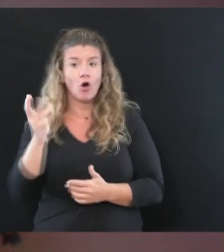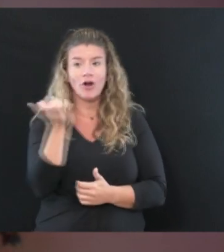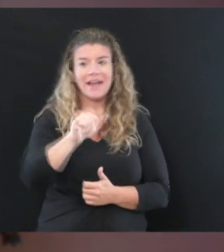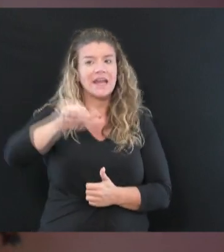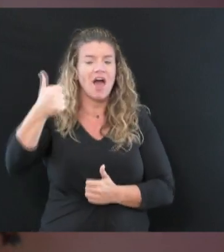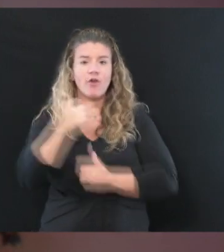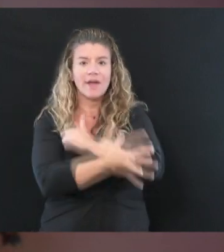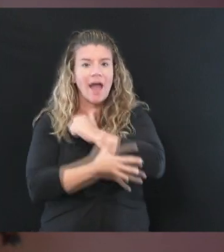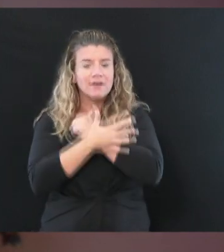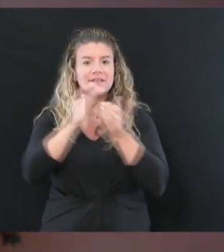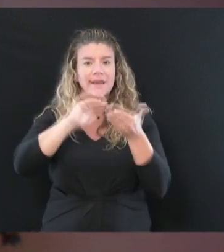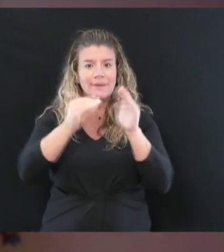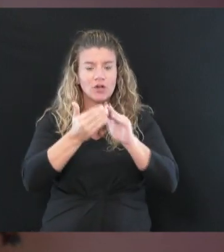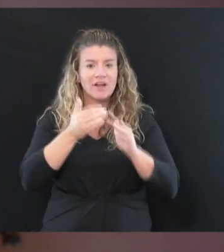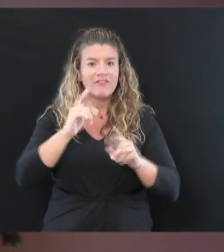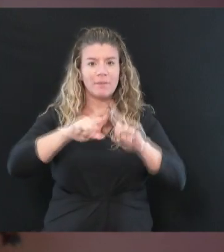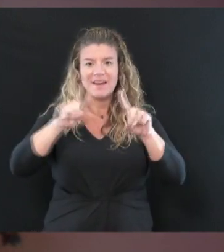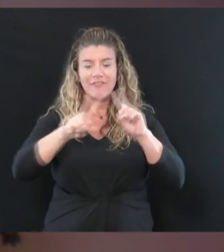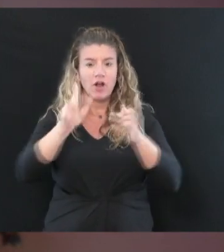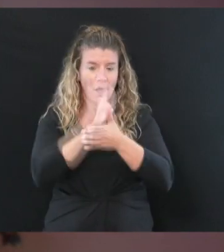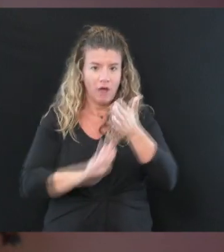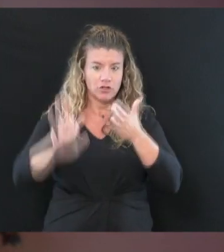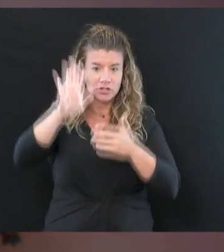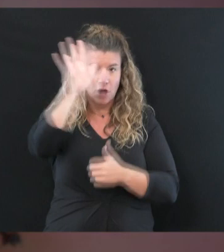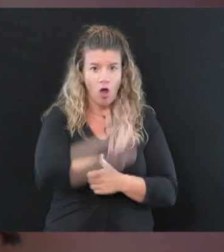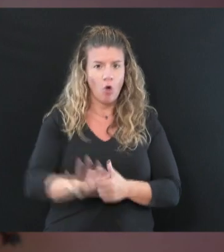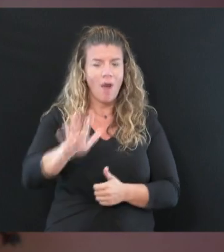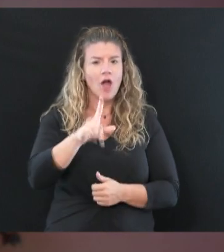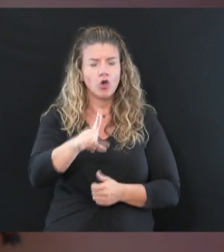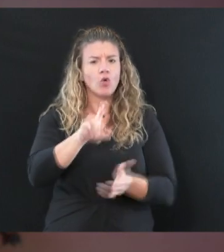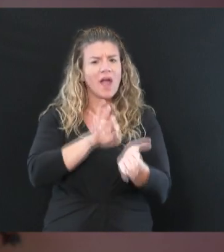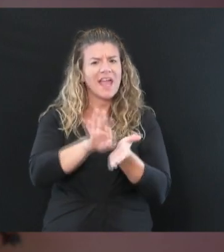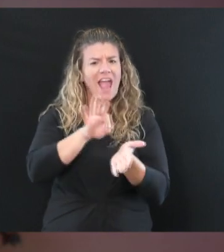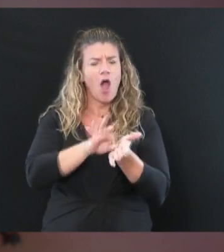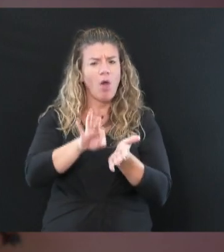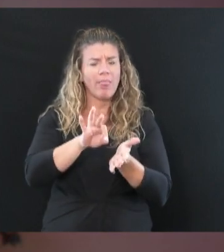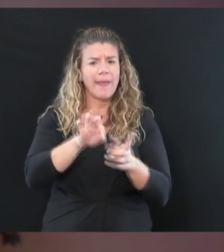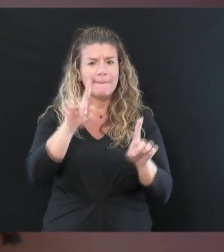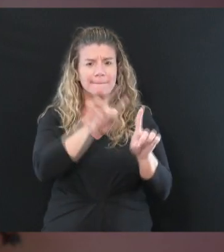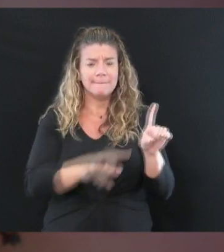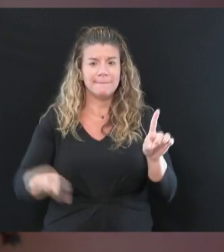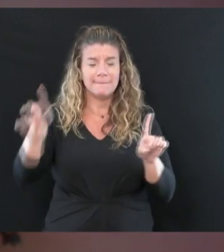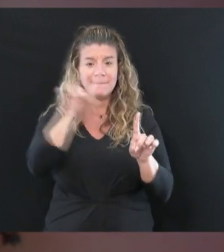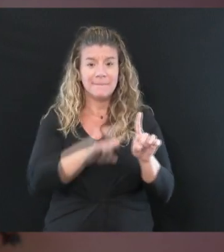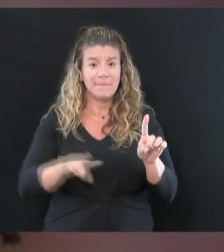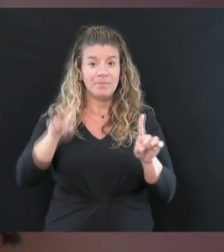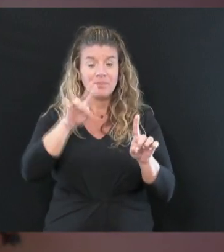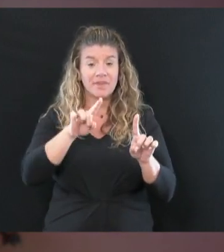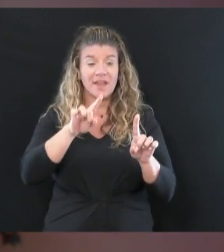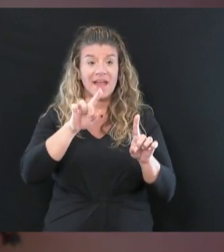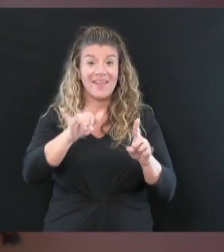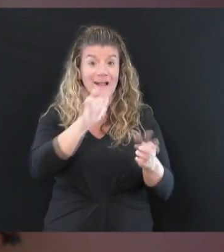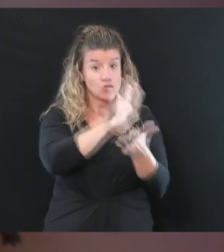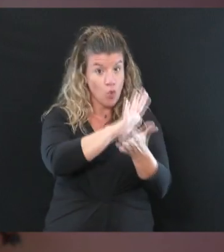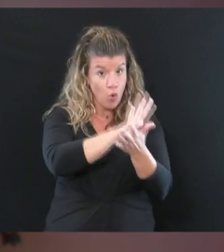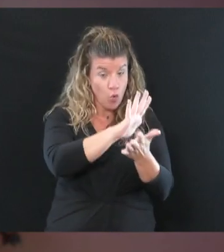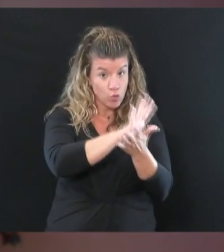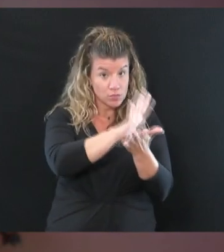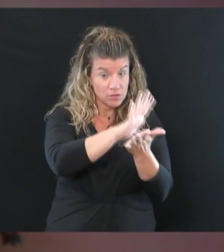and communities for the other colleges, you would count them in the county or in the school's